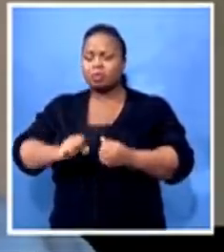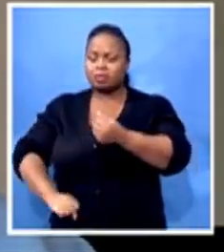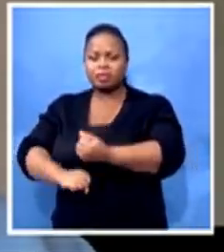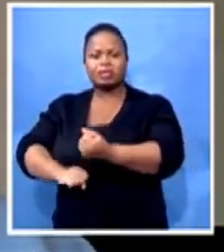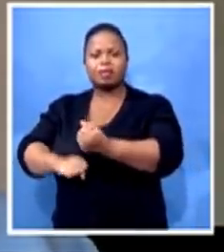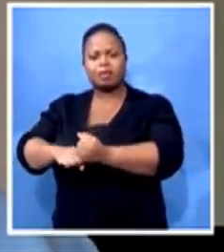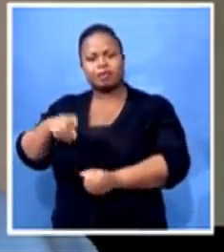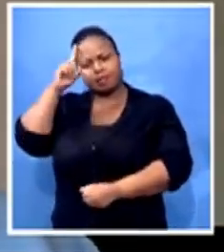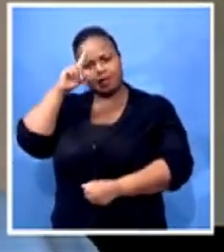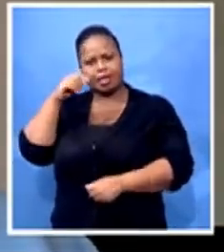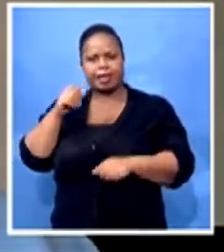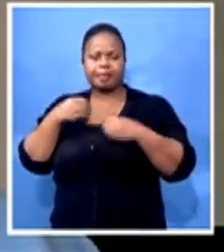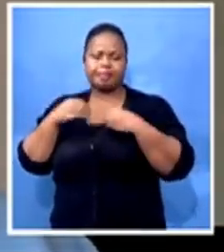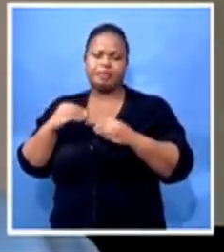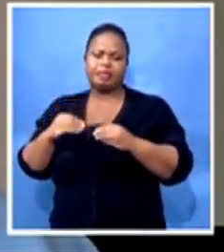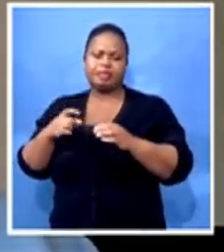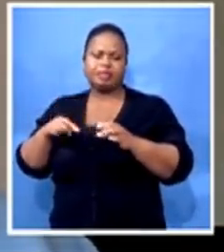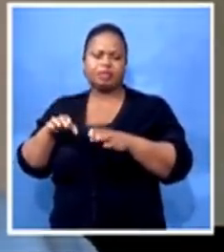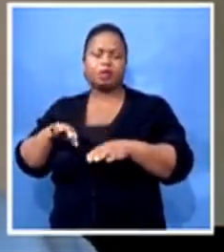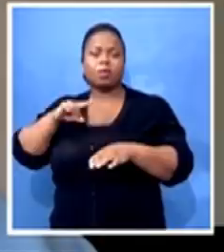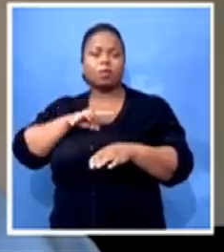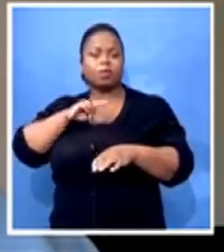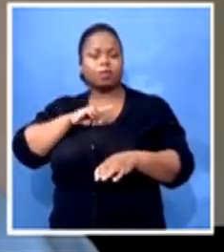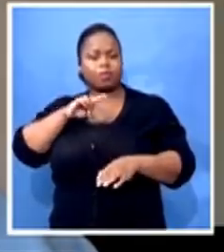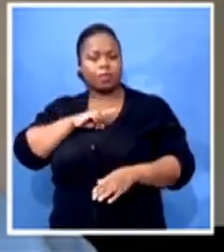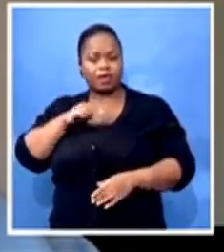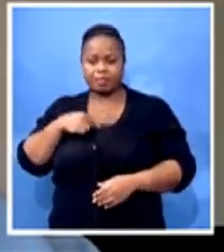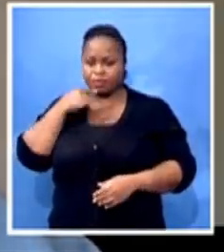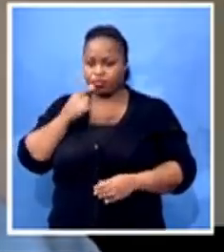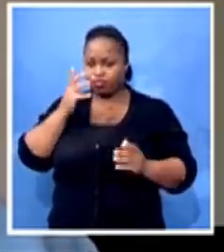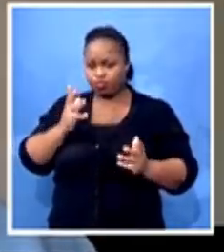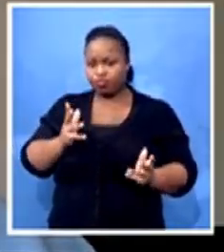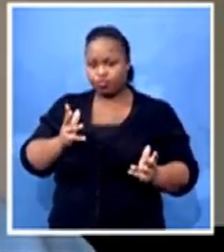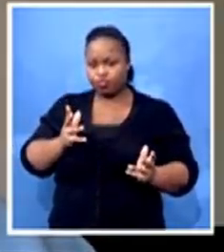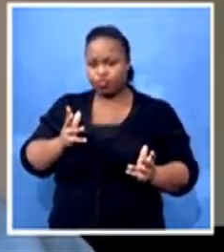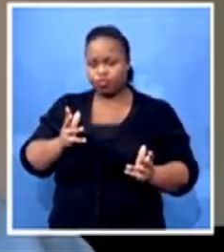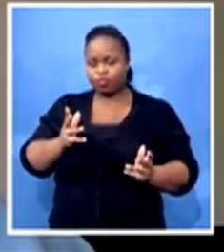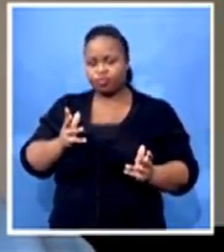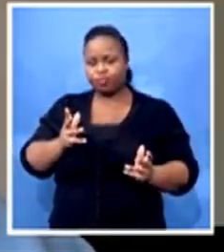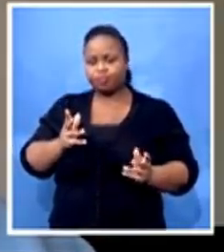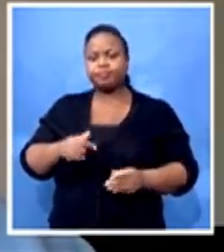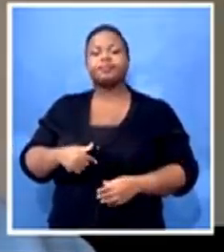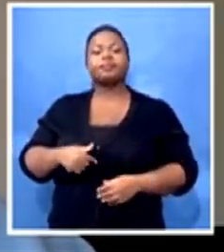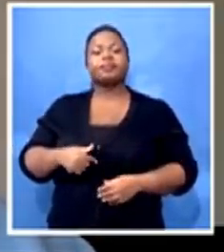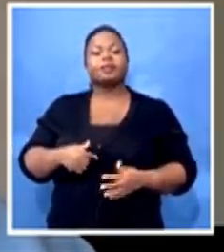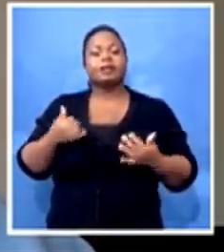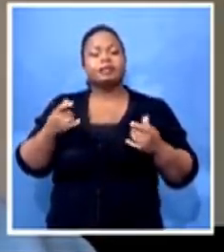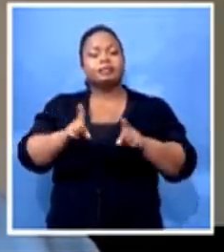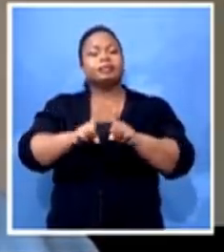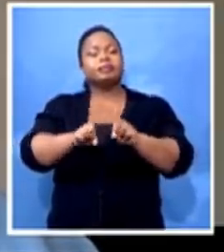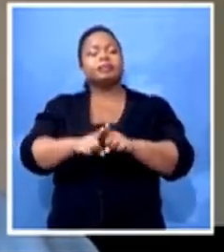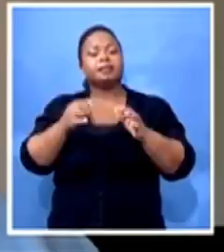The reason why I believe that is that as it is now, the South African economy